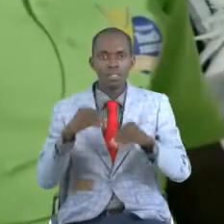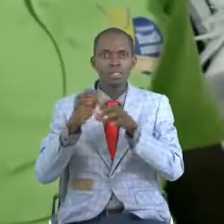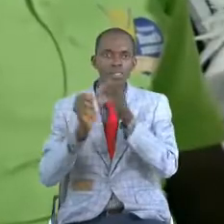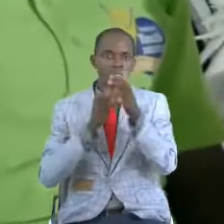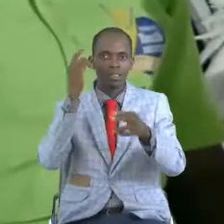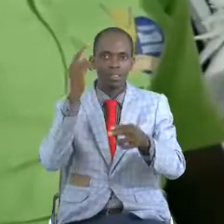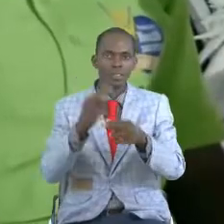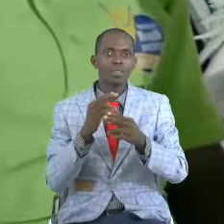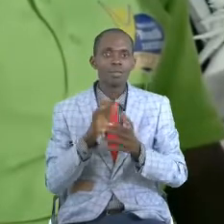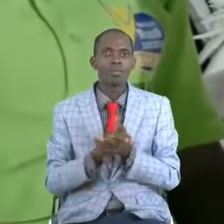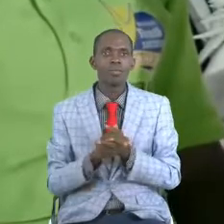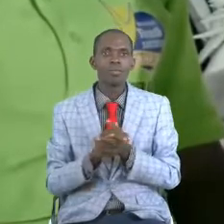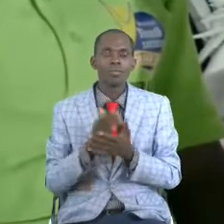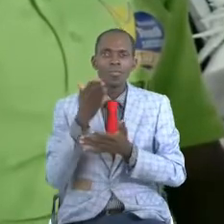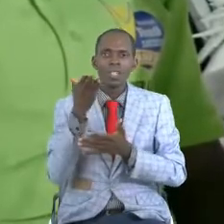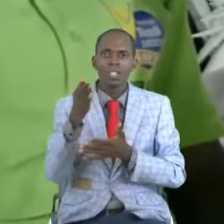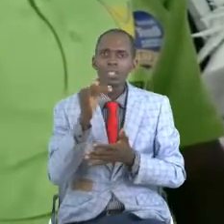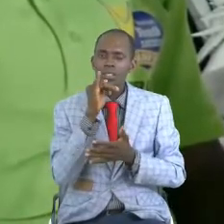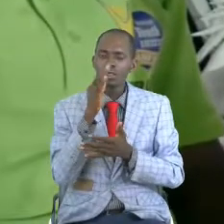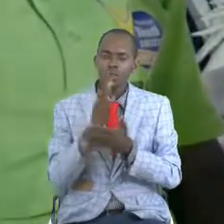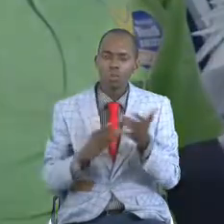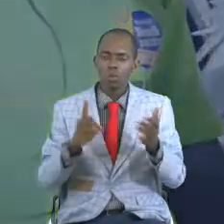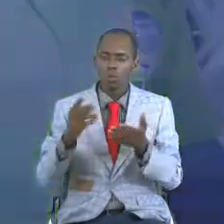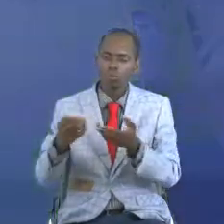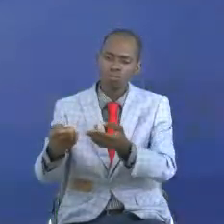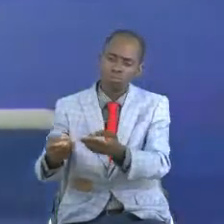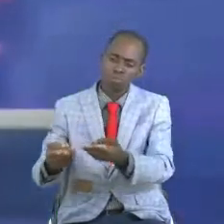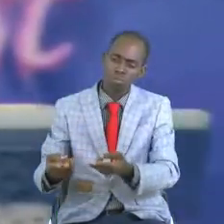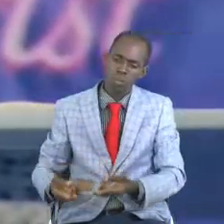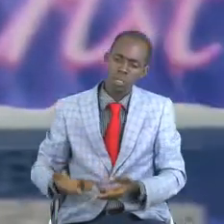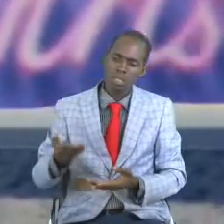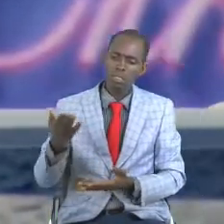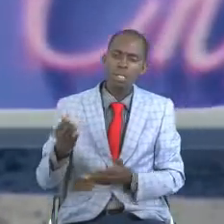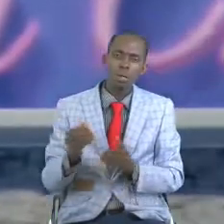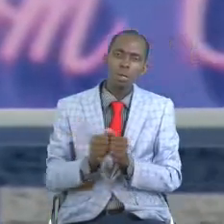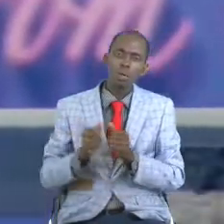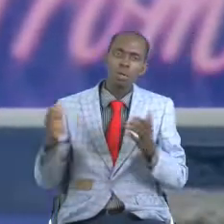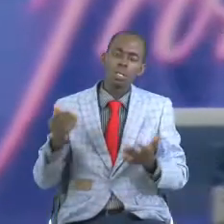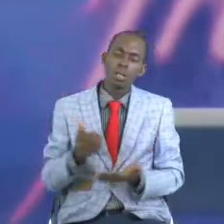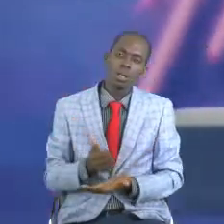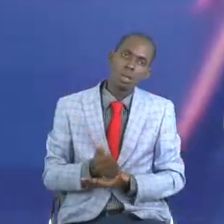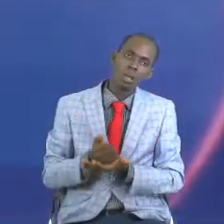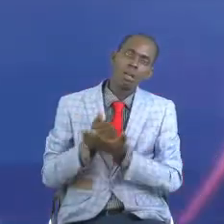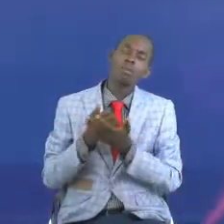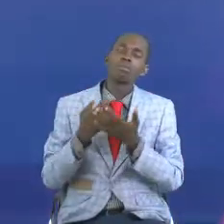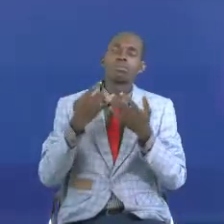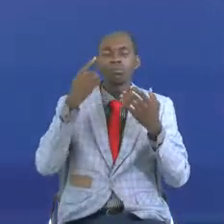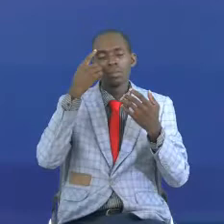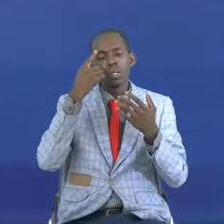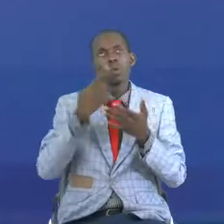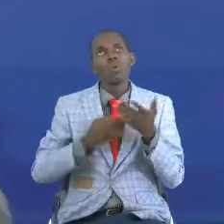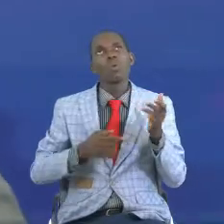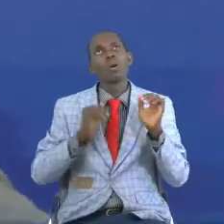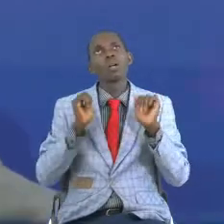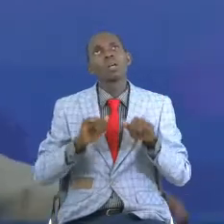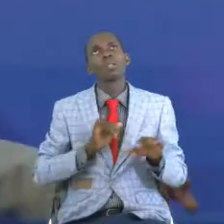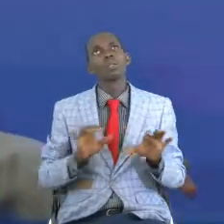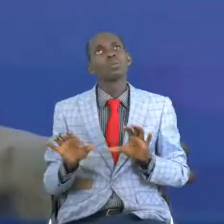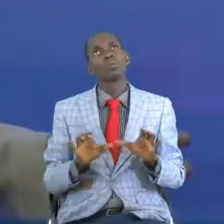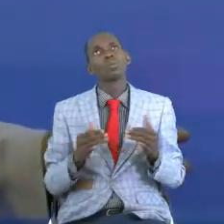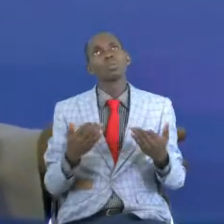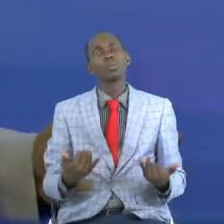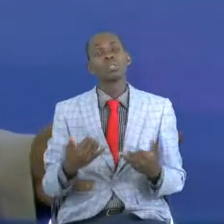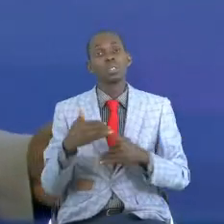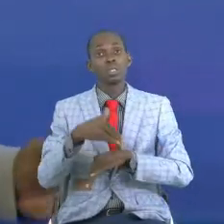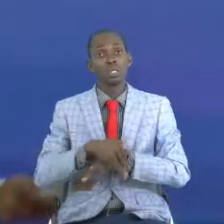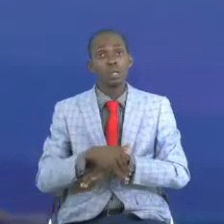There's somebody there lying down, helpless, as if, what can I do tonight? When I mention